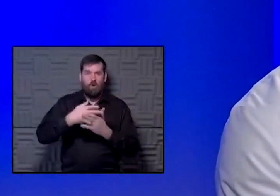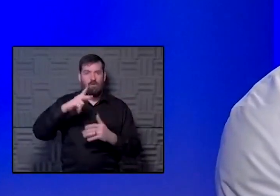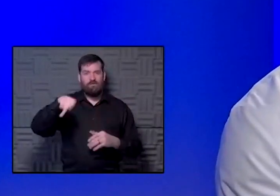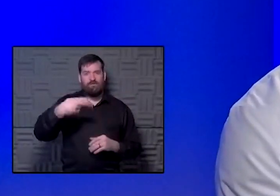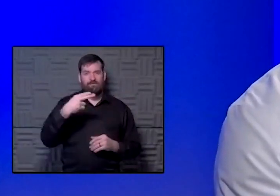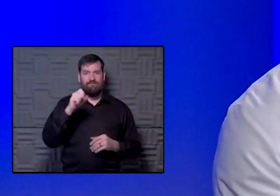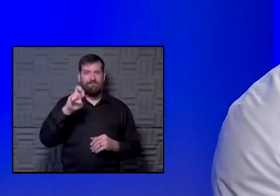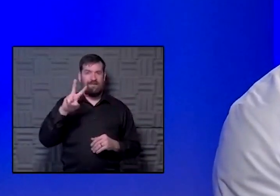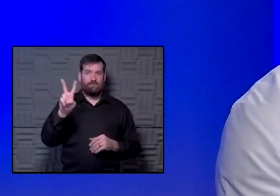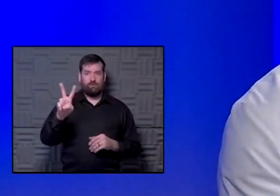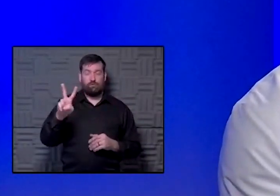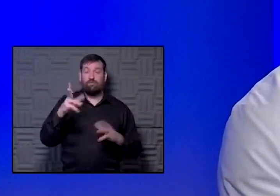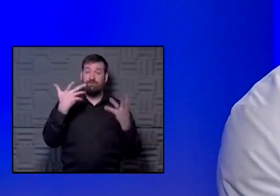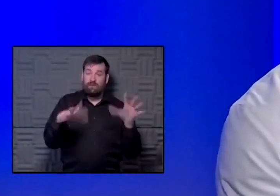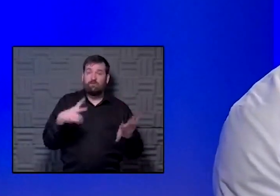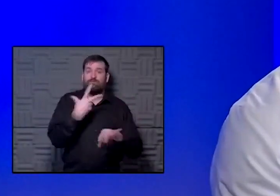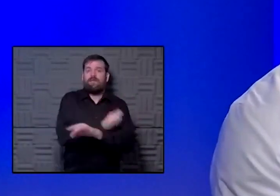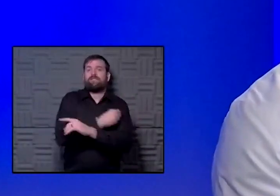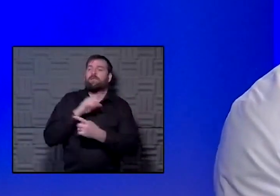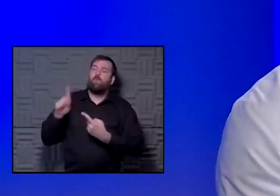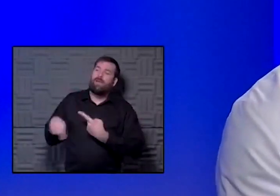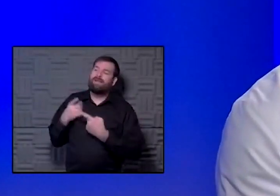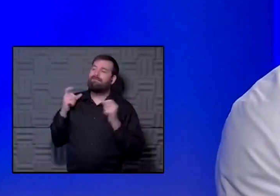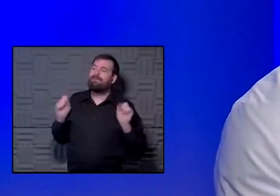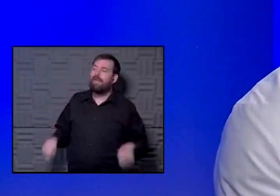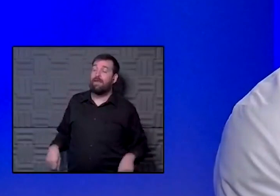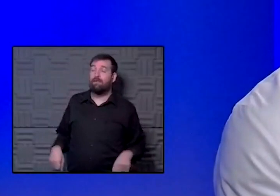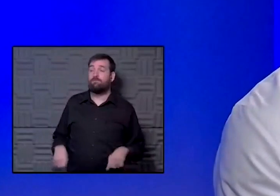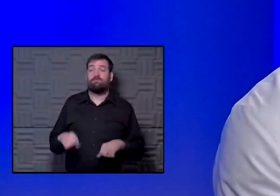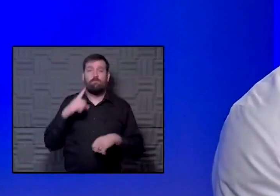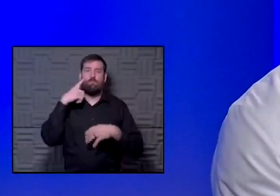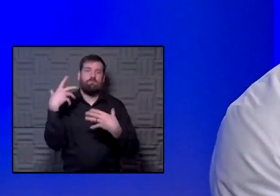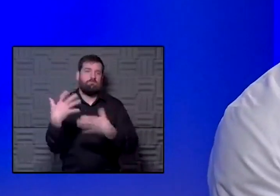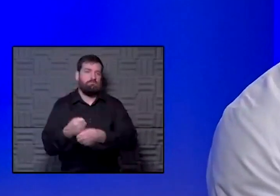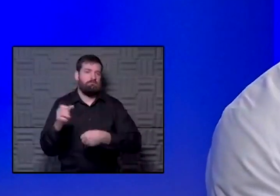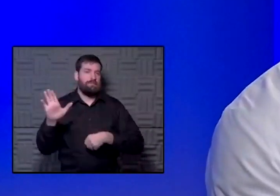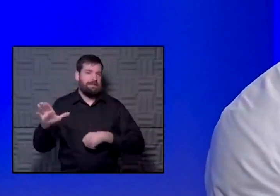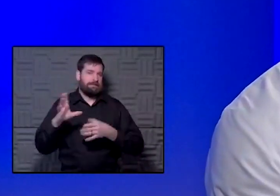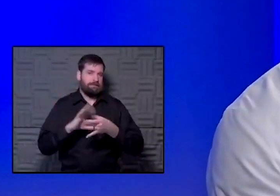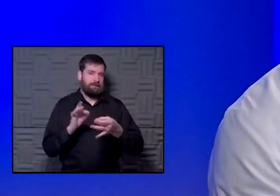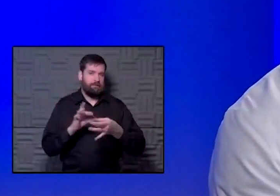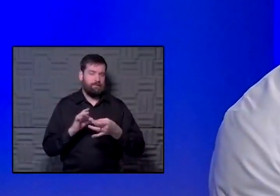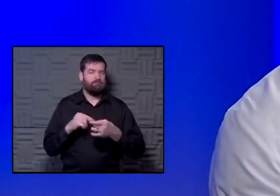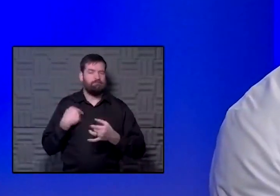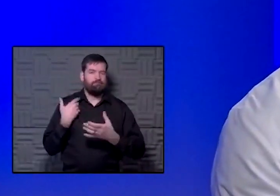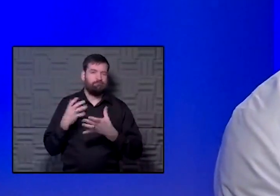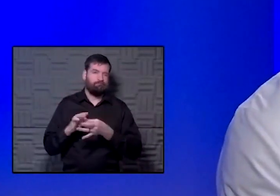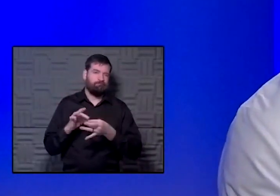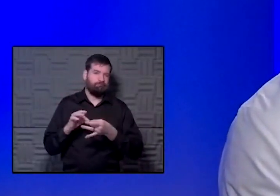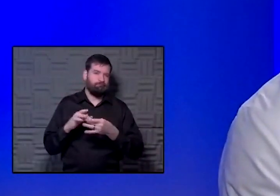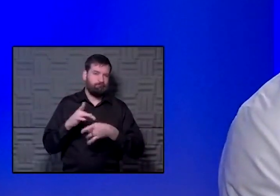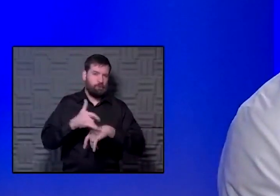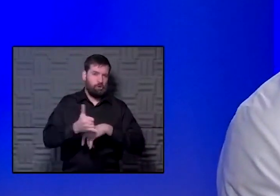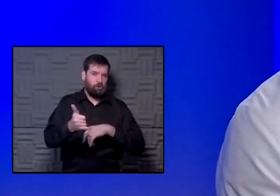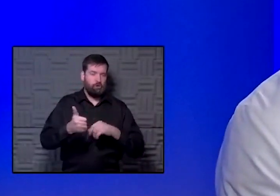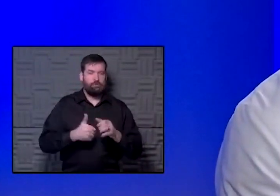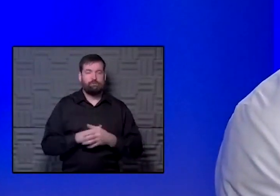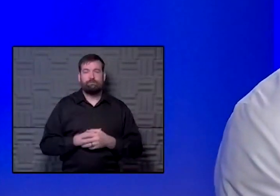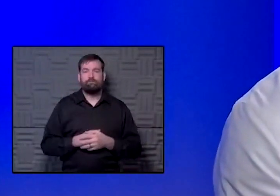all vaccinated. And she said, when can we do that? And to paraphrase his statement, and we alluded to this earlier in the